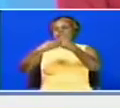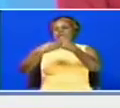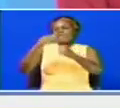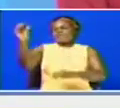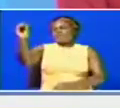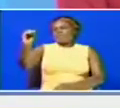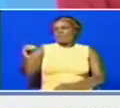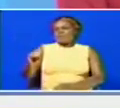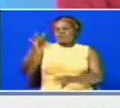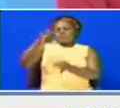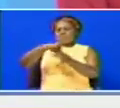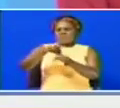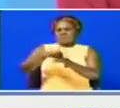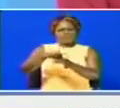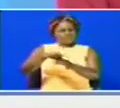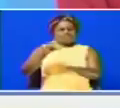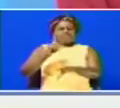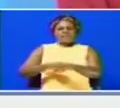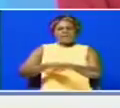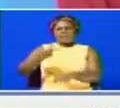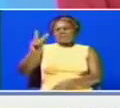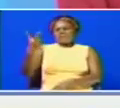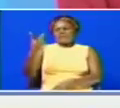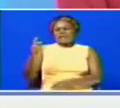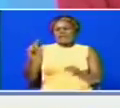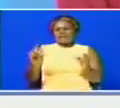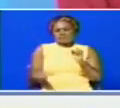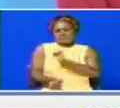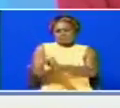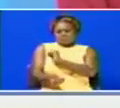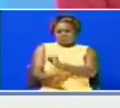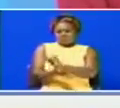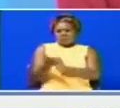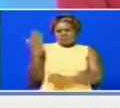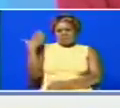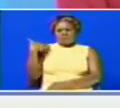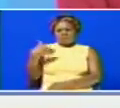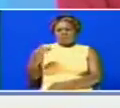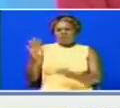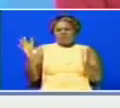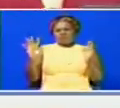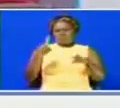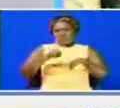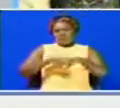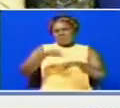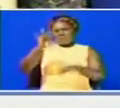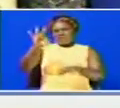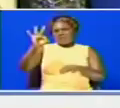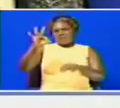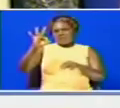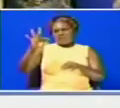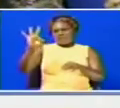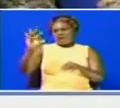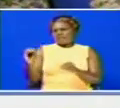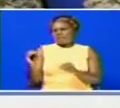48% voter turnout. This was during his second press conference on that day. He had earlier addressed a press conference around 3:30, and when he was